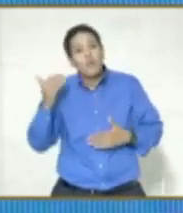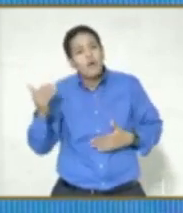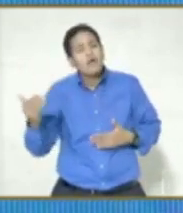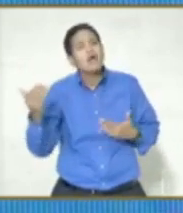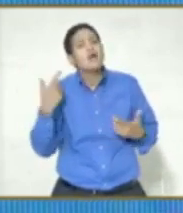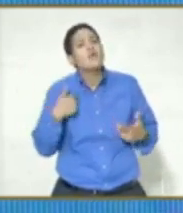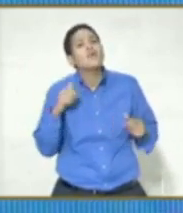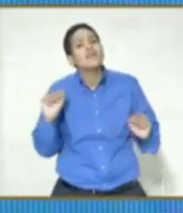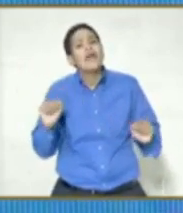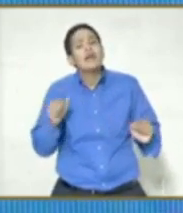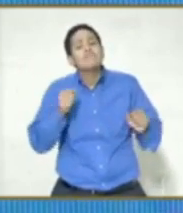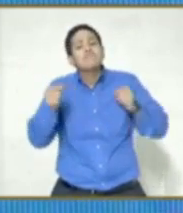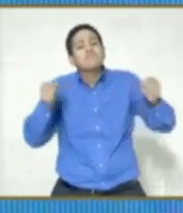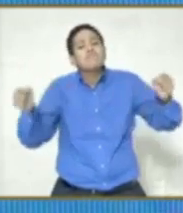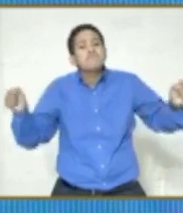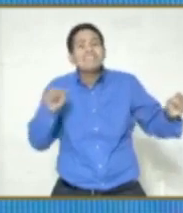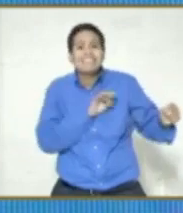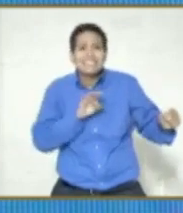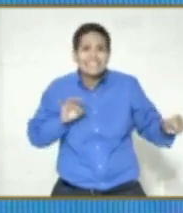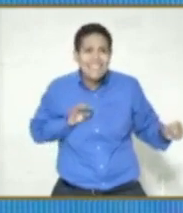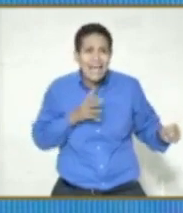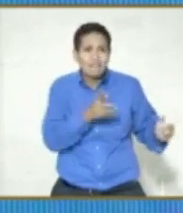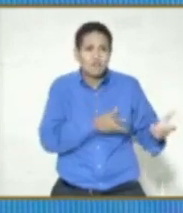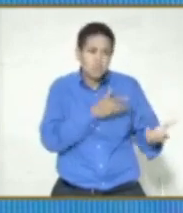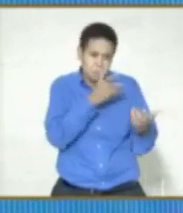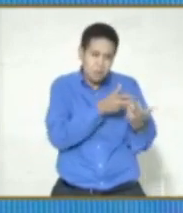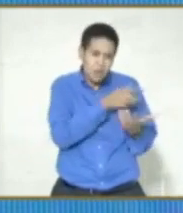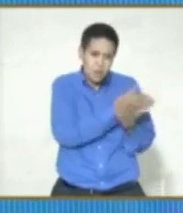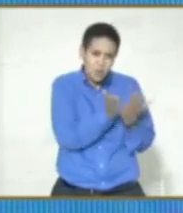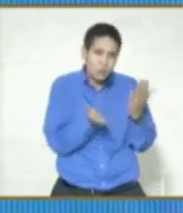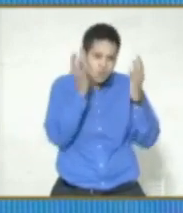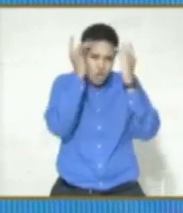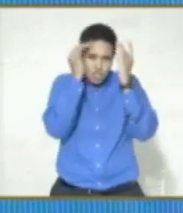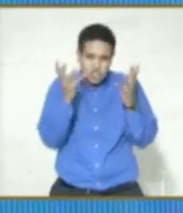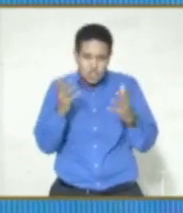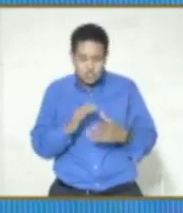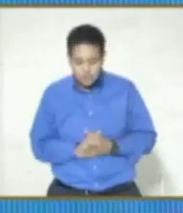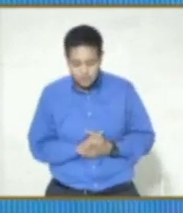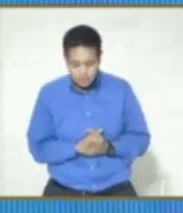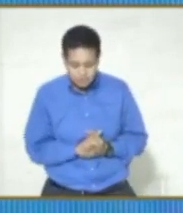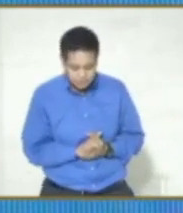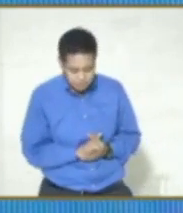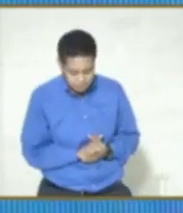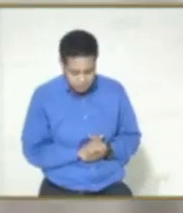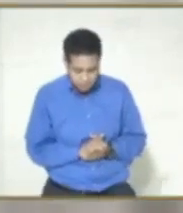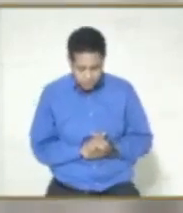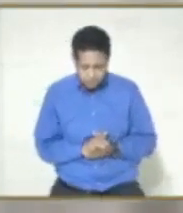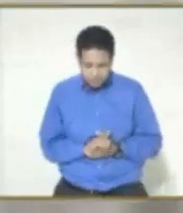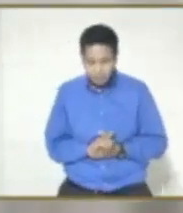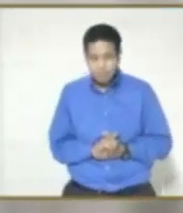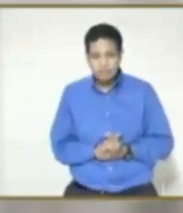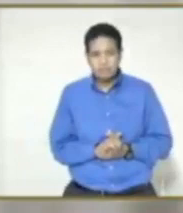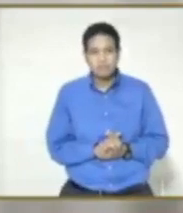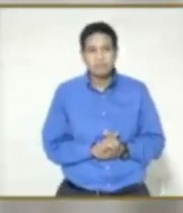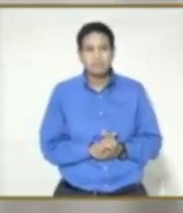to deploy the staff to deal with those concerns. Thank you, Dr. Campbell. Another question coming in from Twitter from